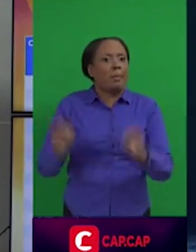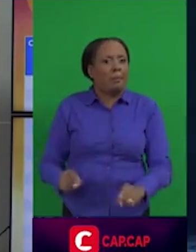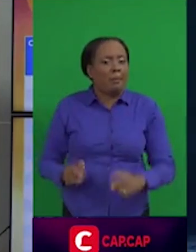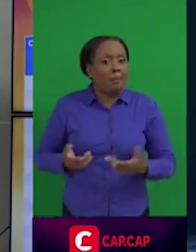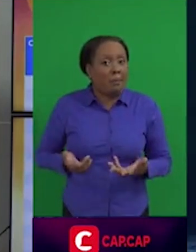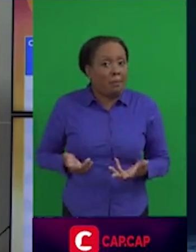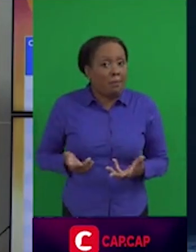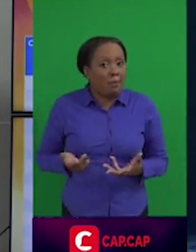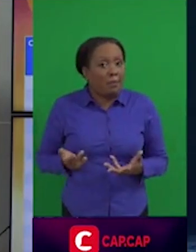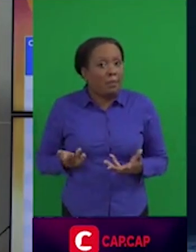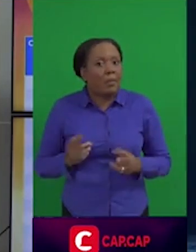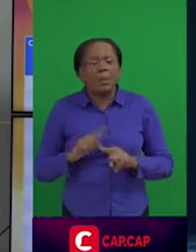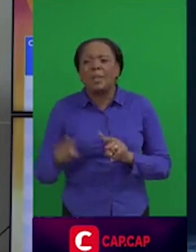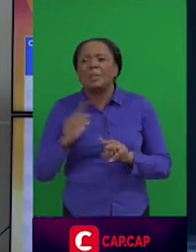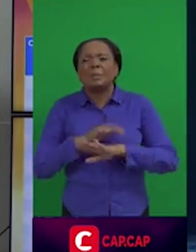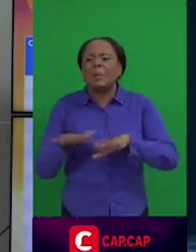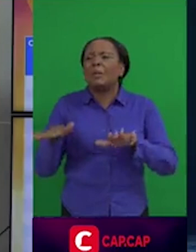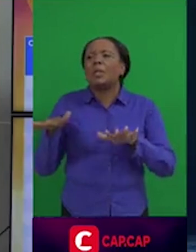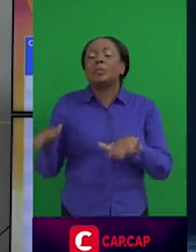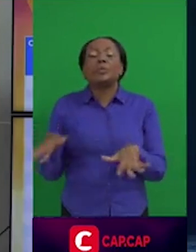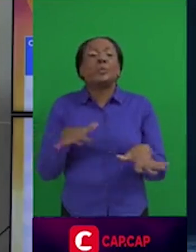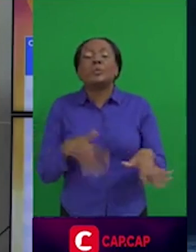But don't take, don't let your guard down.